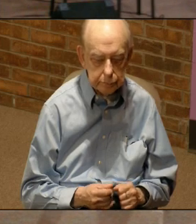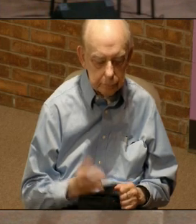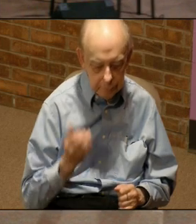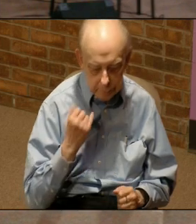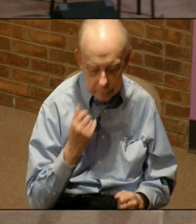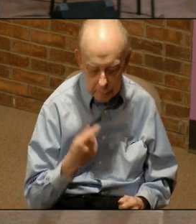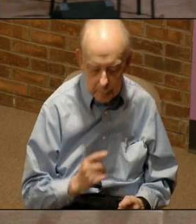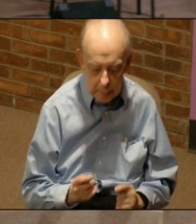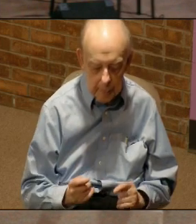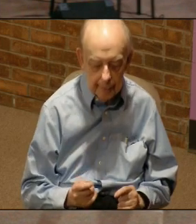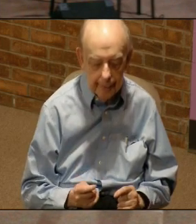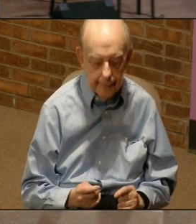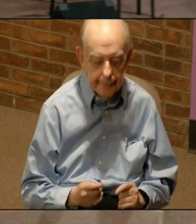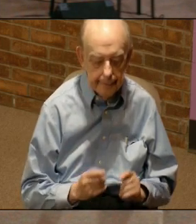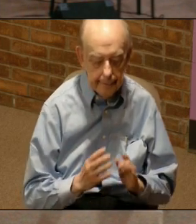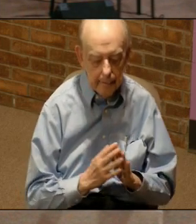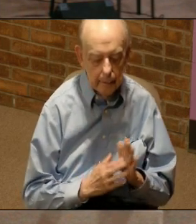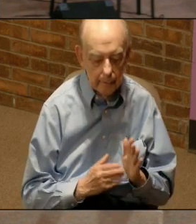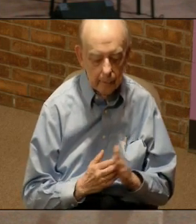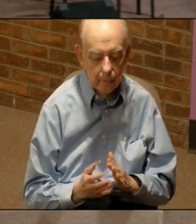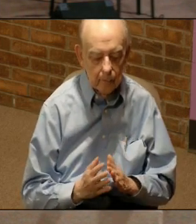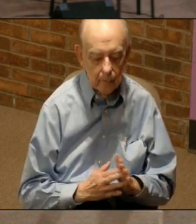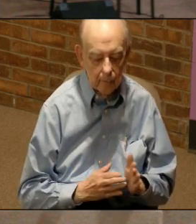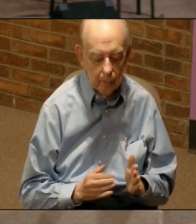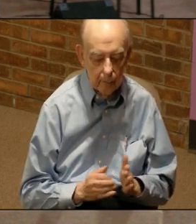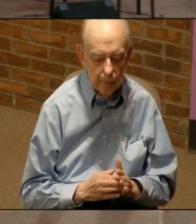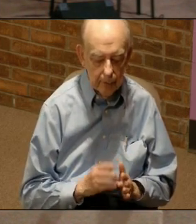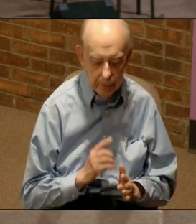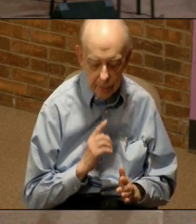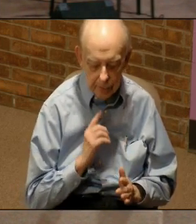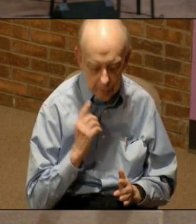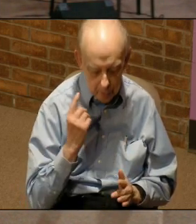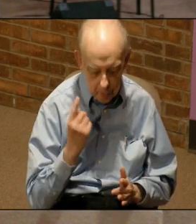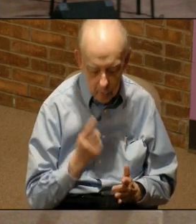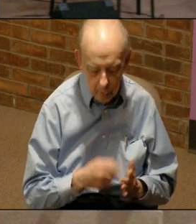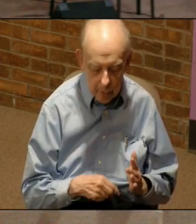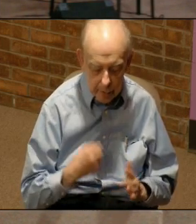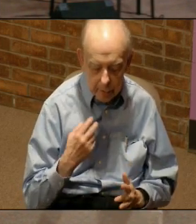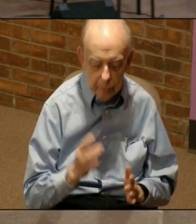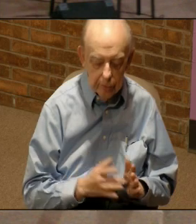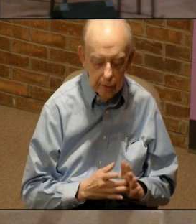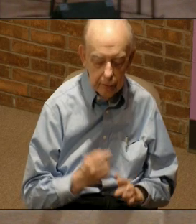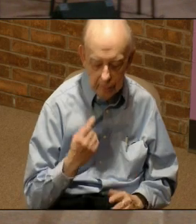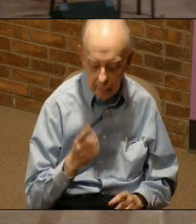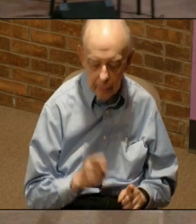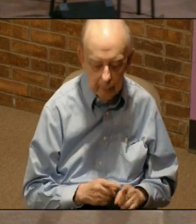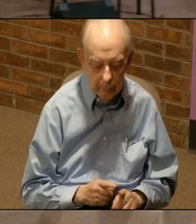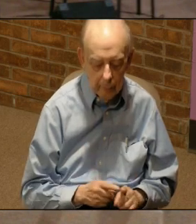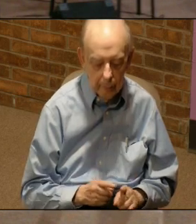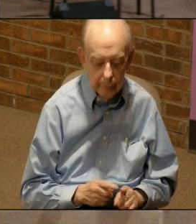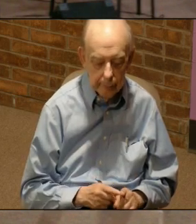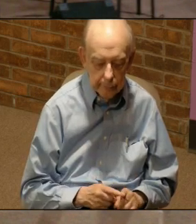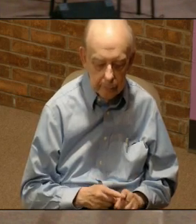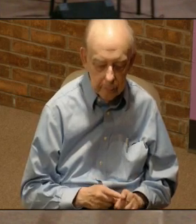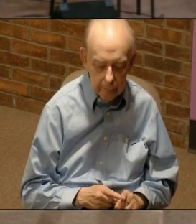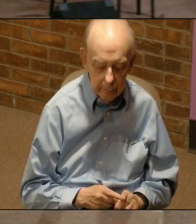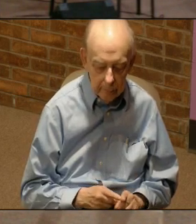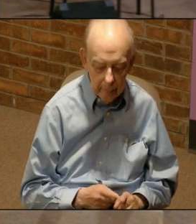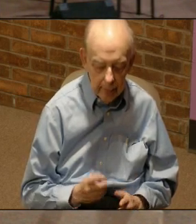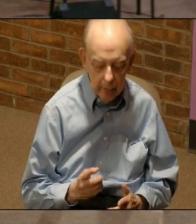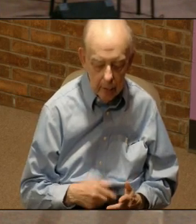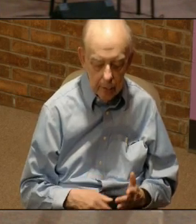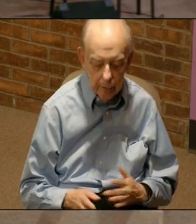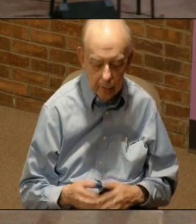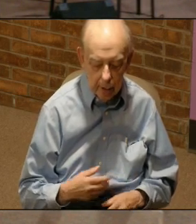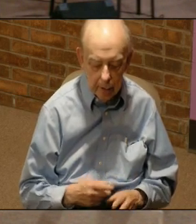if you were to try to paint this and say this is what Jesus looks like, no, what he was trying to describe to